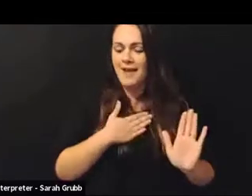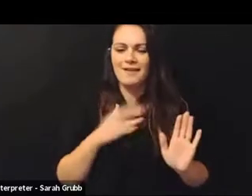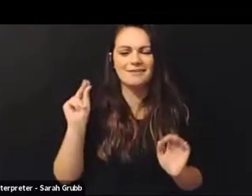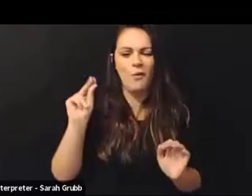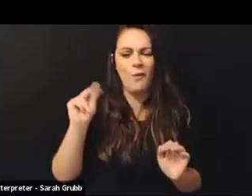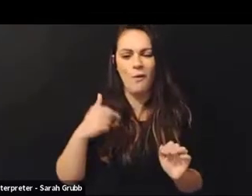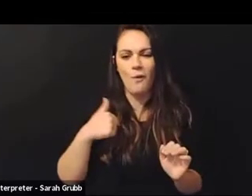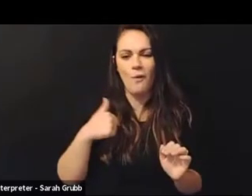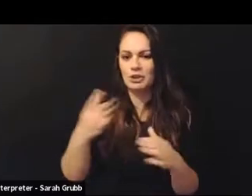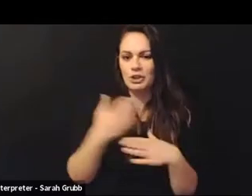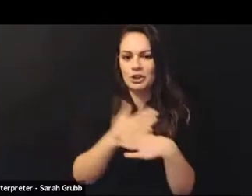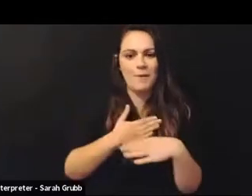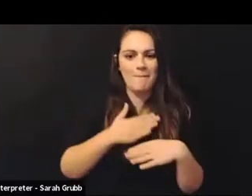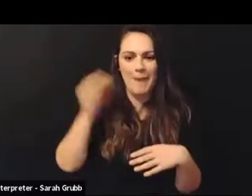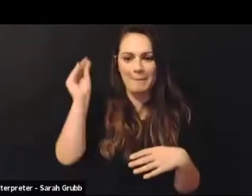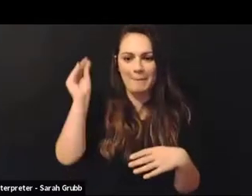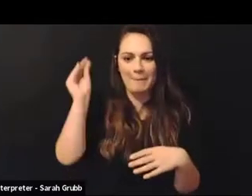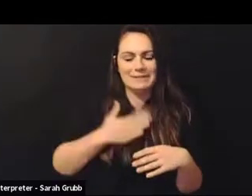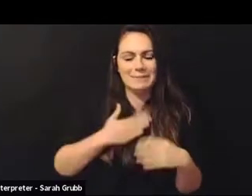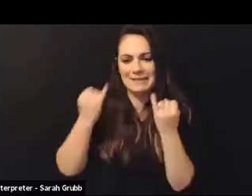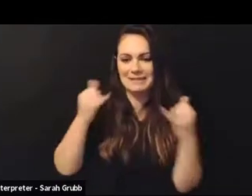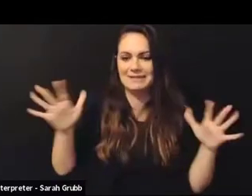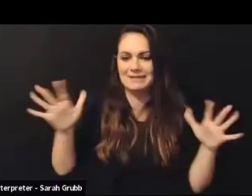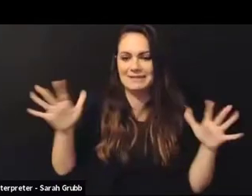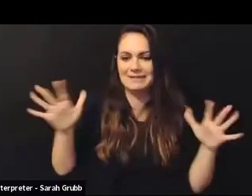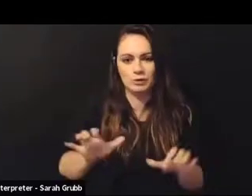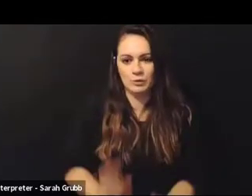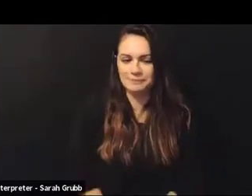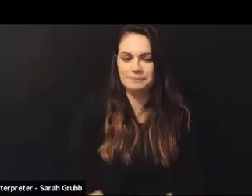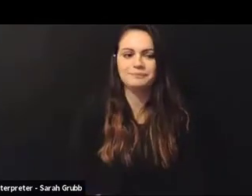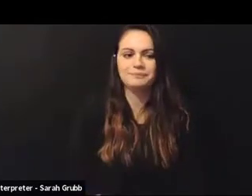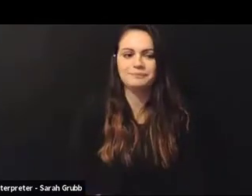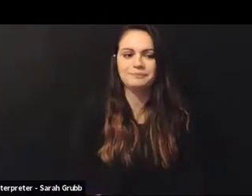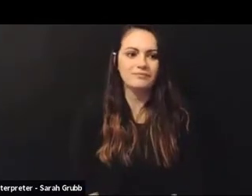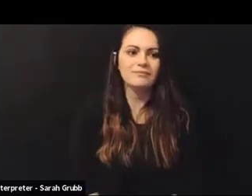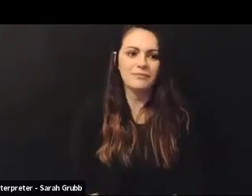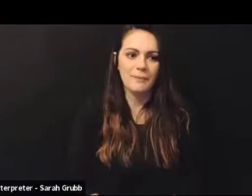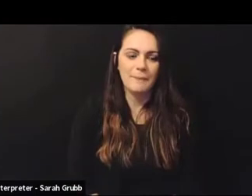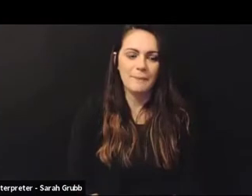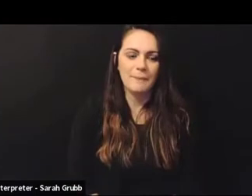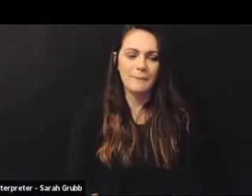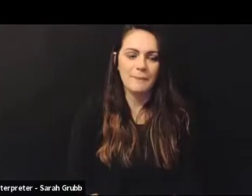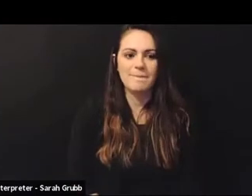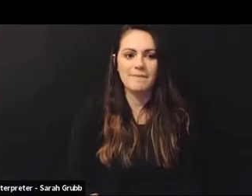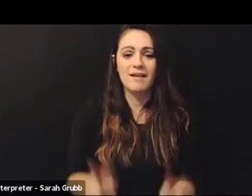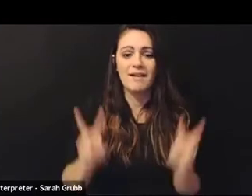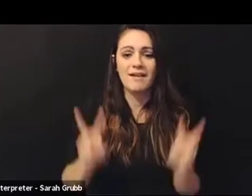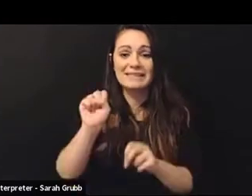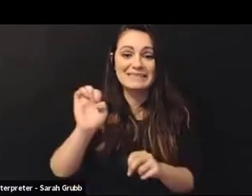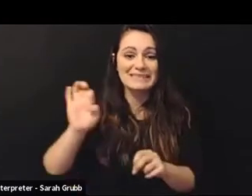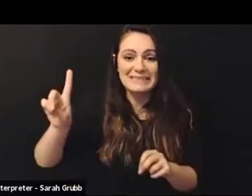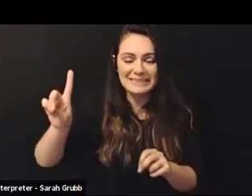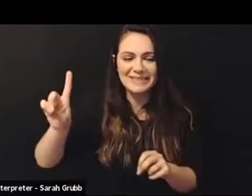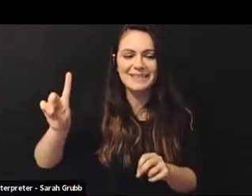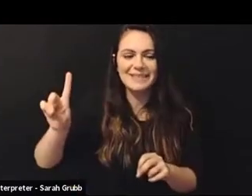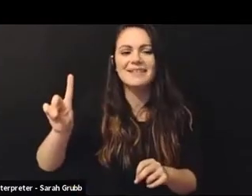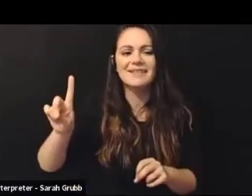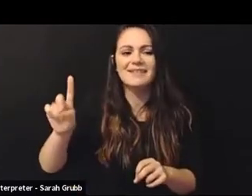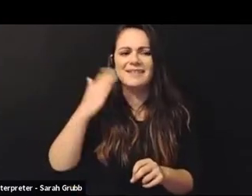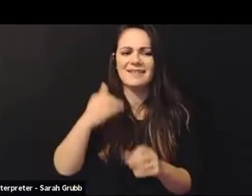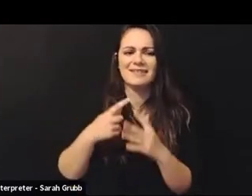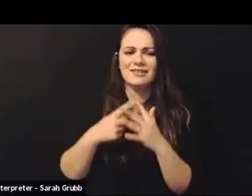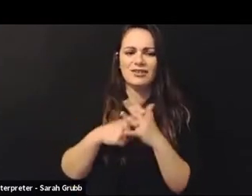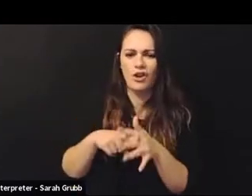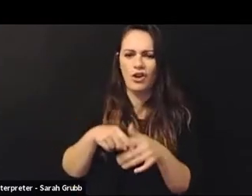ideas. The seed for this talk, though, really started with an article that